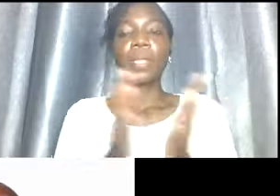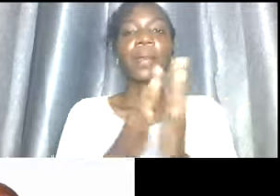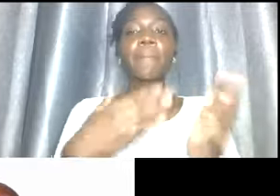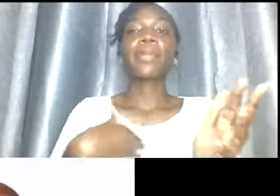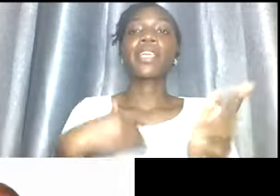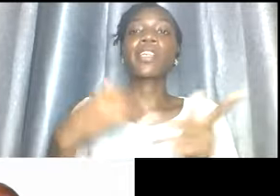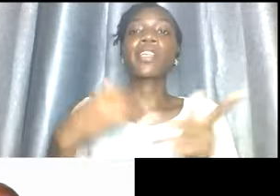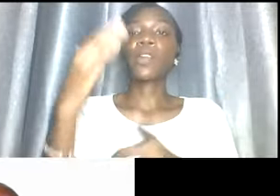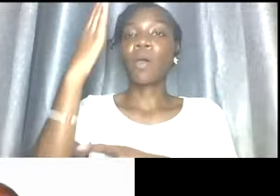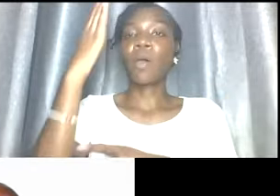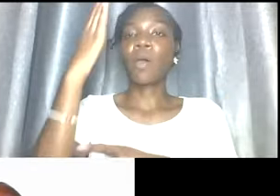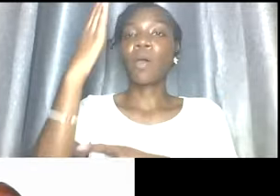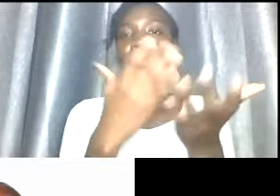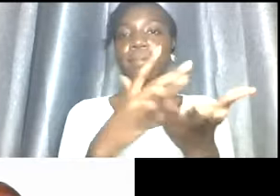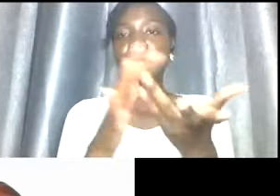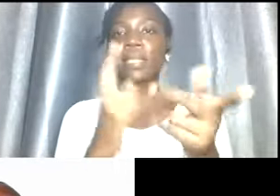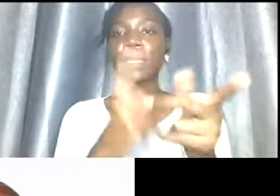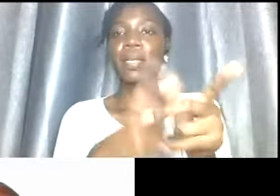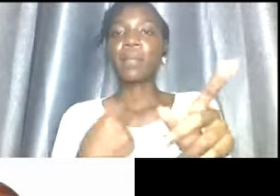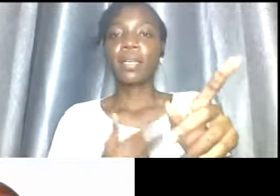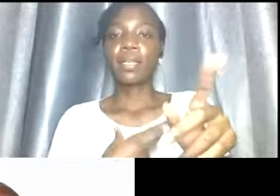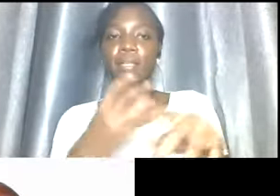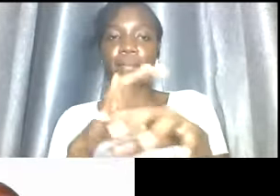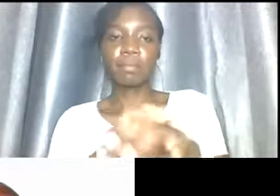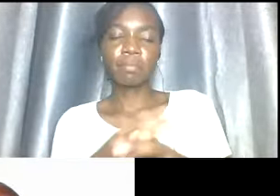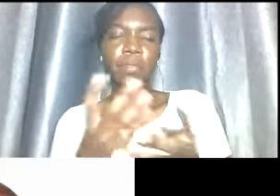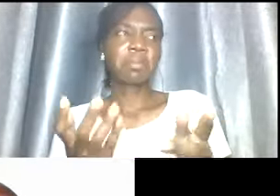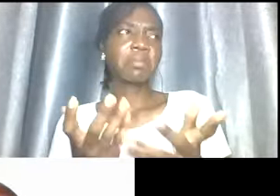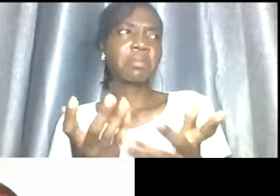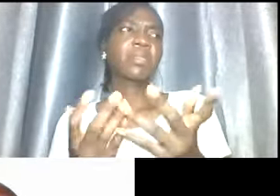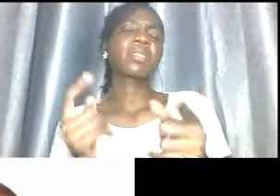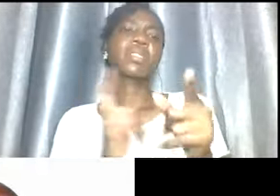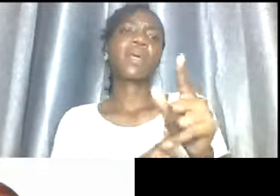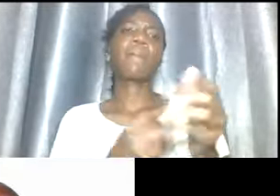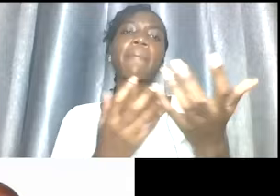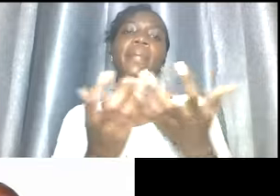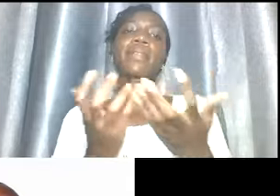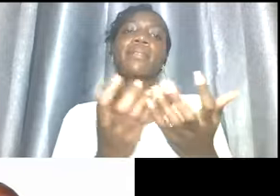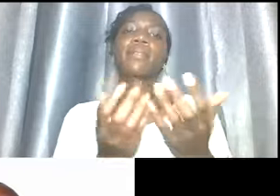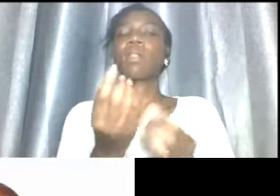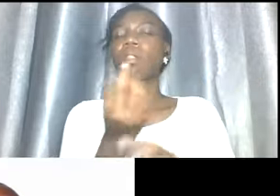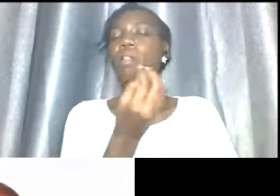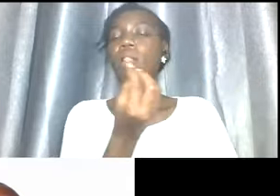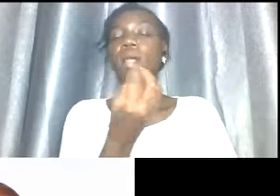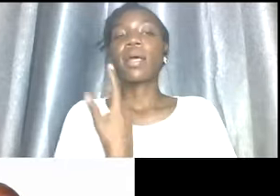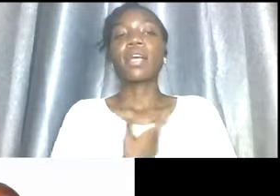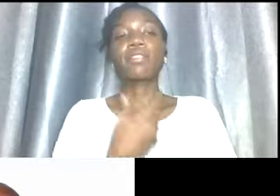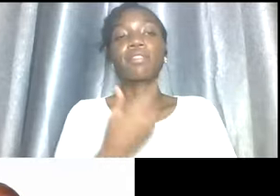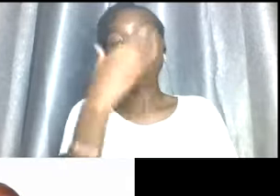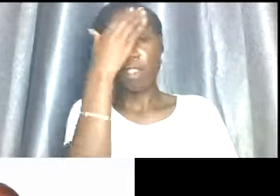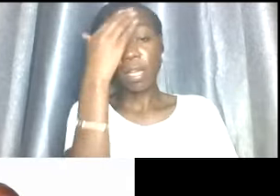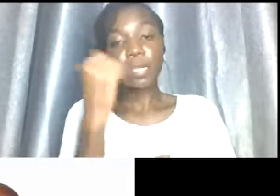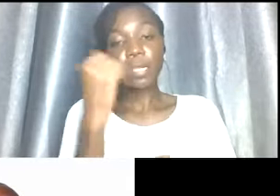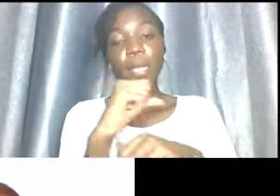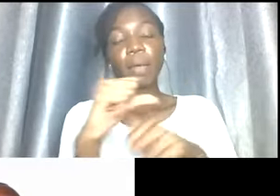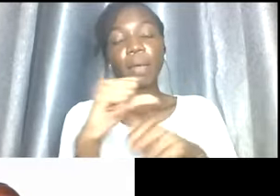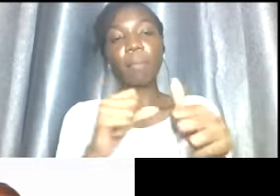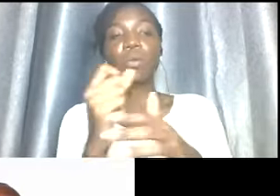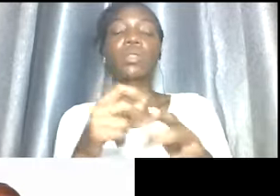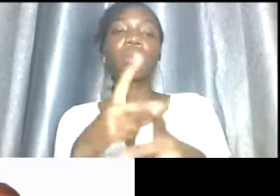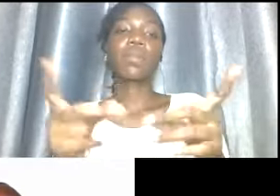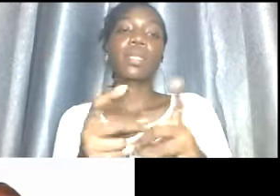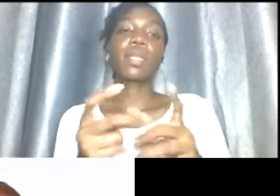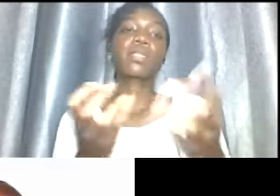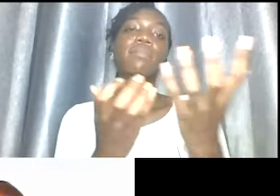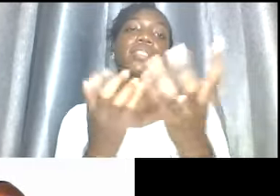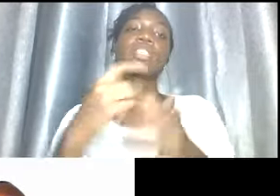daily operations, especially when the business is young, and we really actually just forget about where the business is going. And I